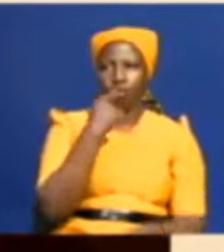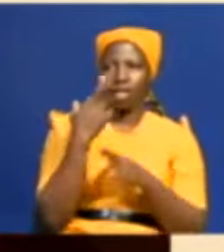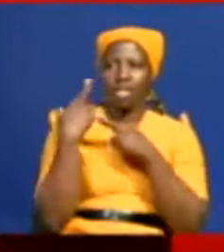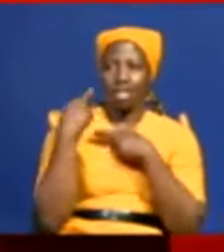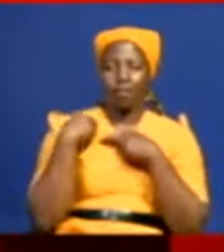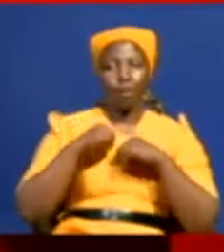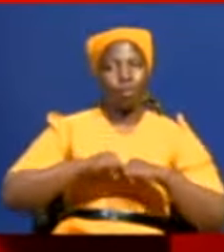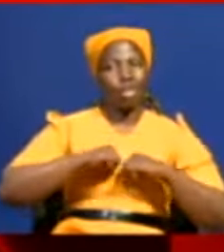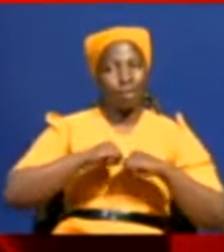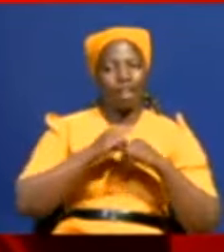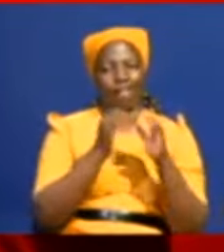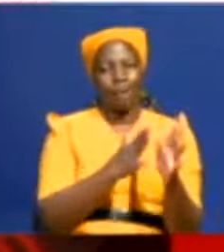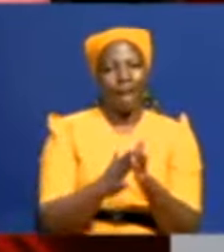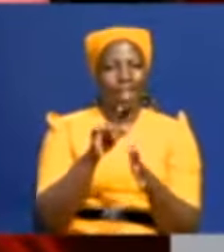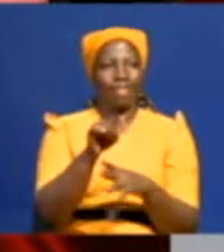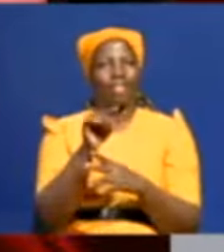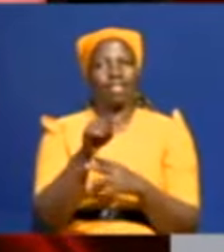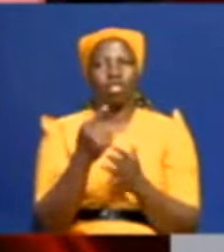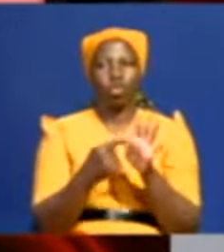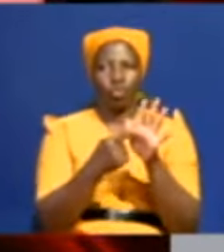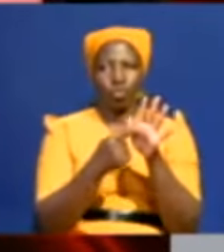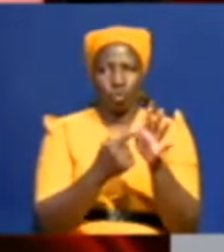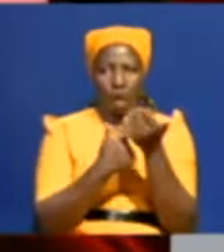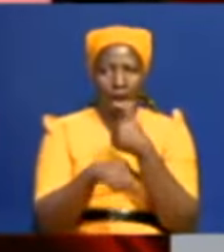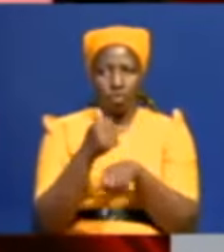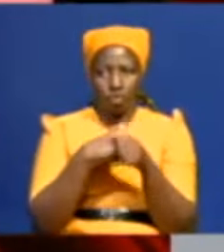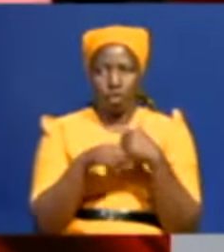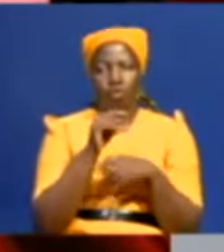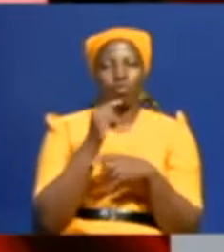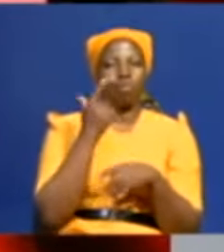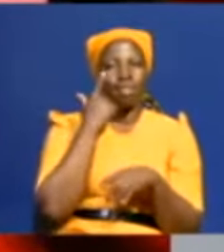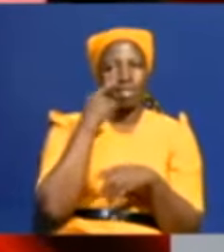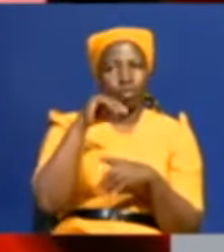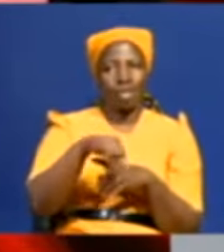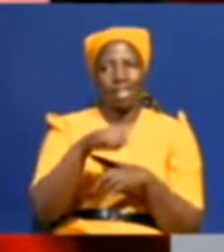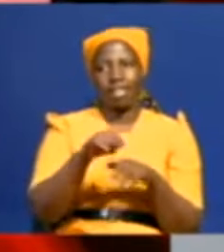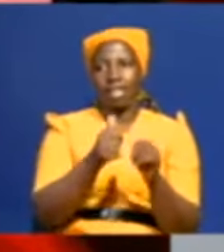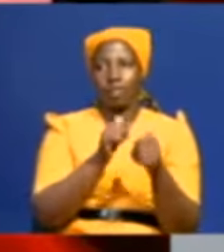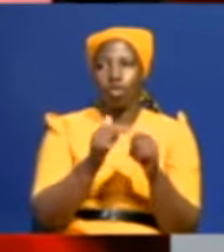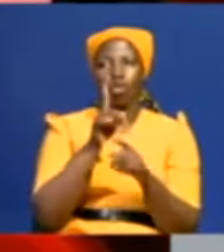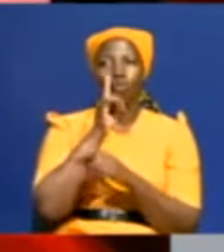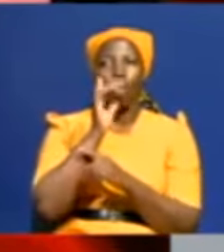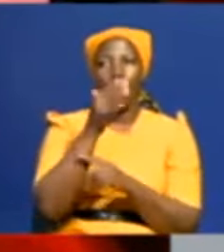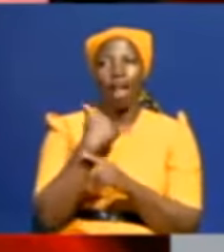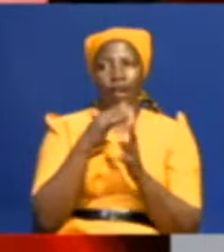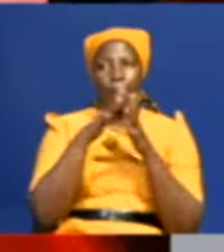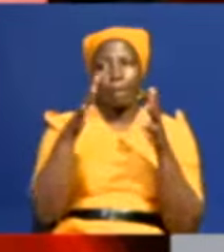this showpiece. Like you've understood, you mentioned today is the sporting activities. Tomorrow there will be a mega meeting,